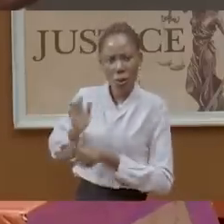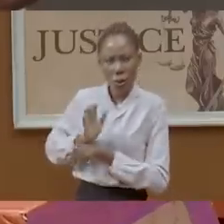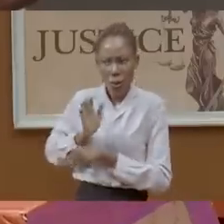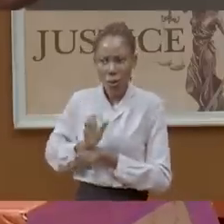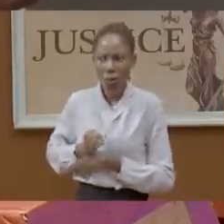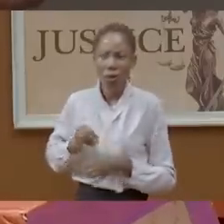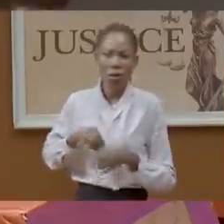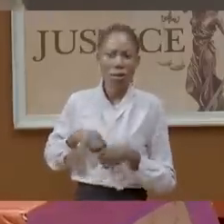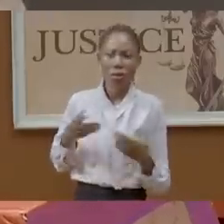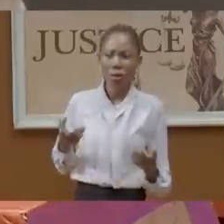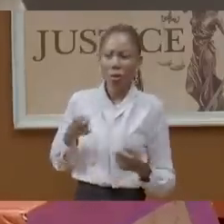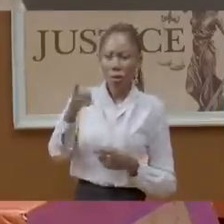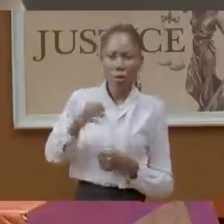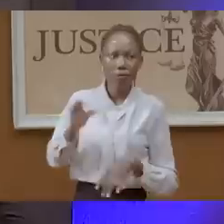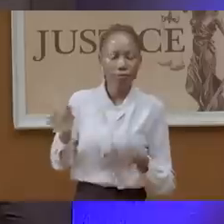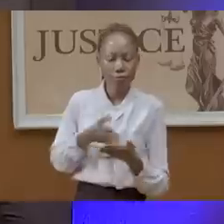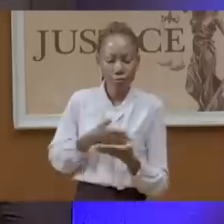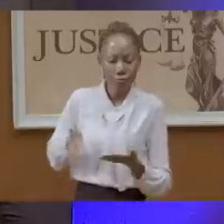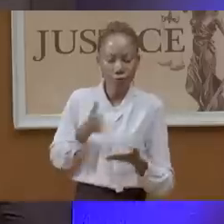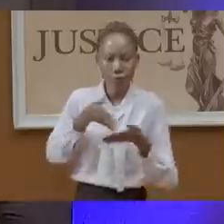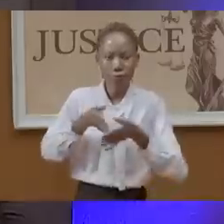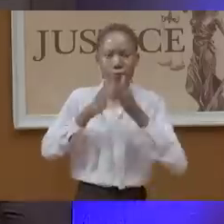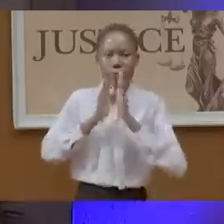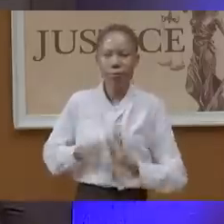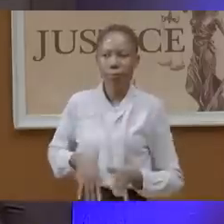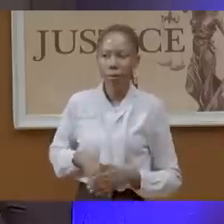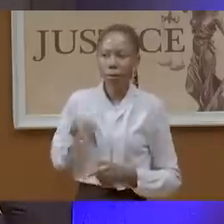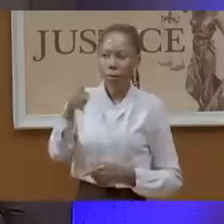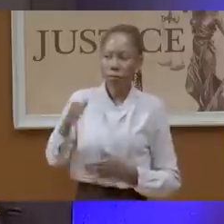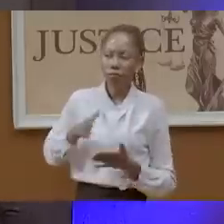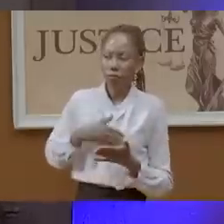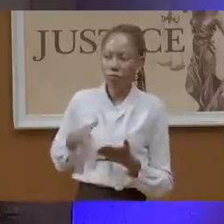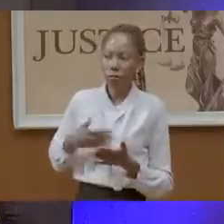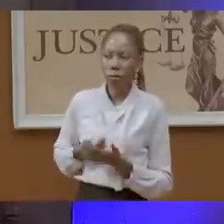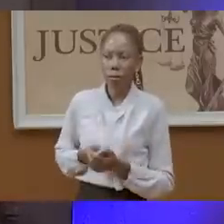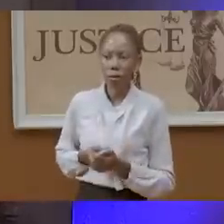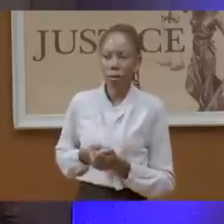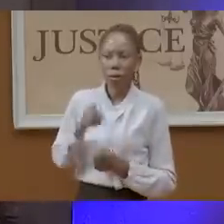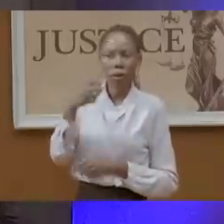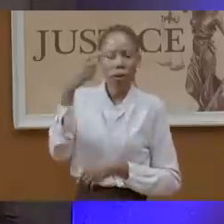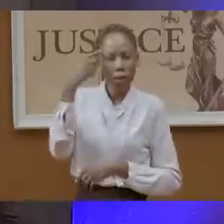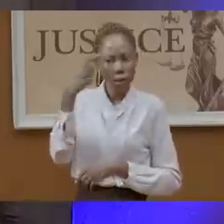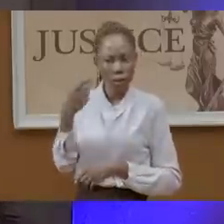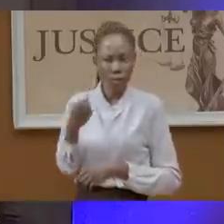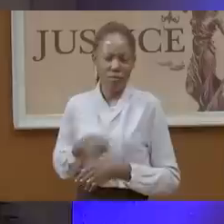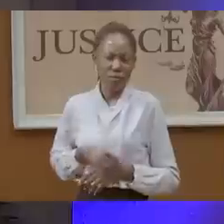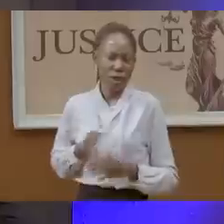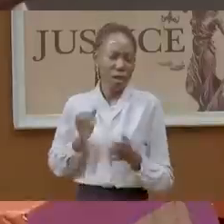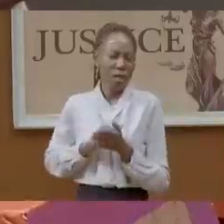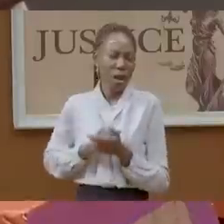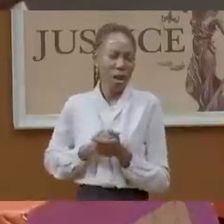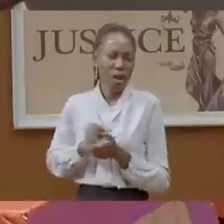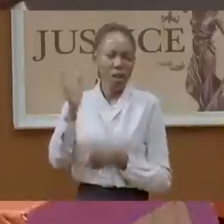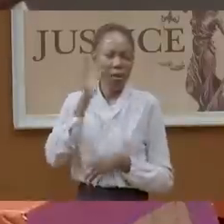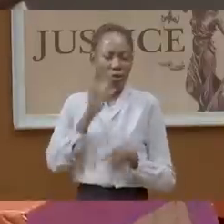department. If I was a choir leader, we both sing. I'm a gospel artist. And I thought everything would just be like, perhaps he didn't know he